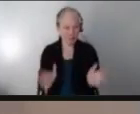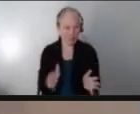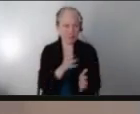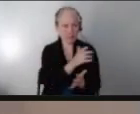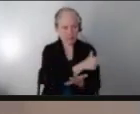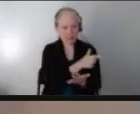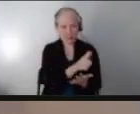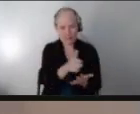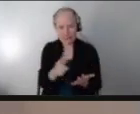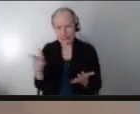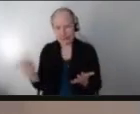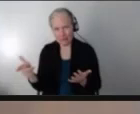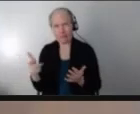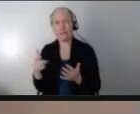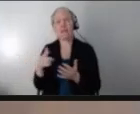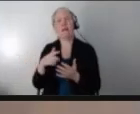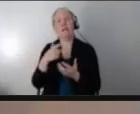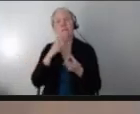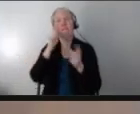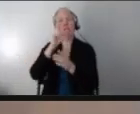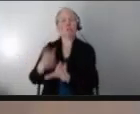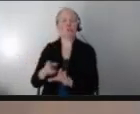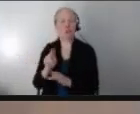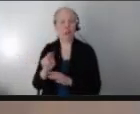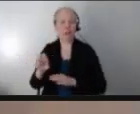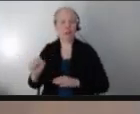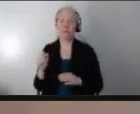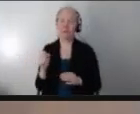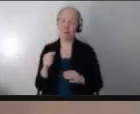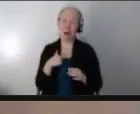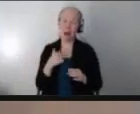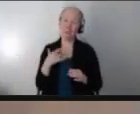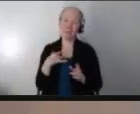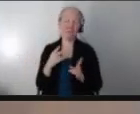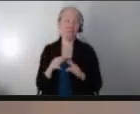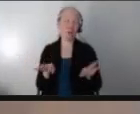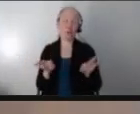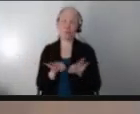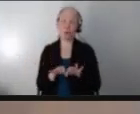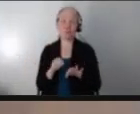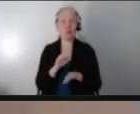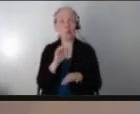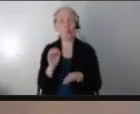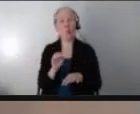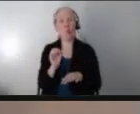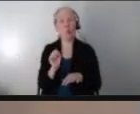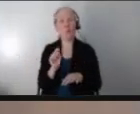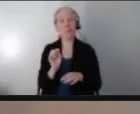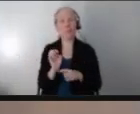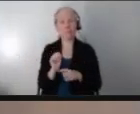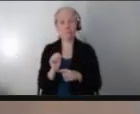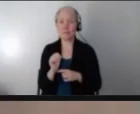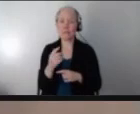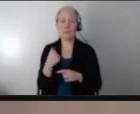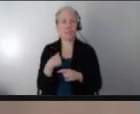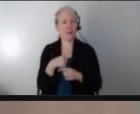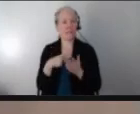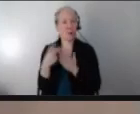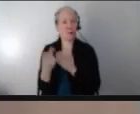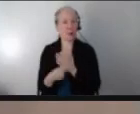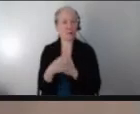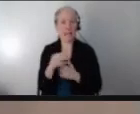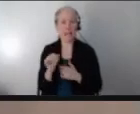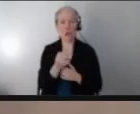very important that NASA continue with many of the programs that we have in OSTEM and within our human capital